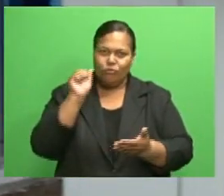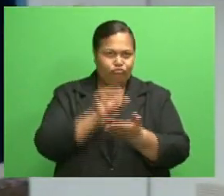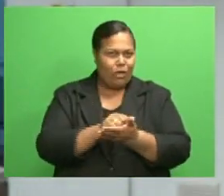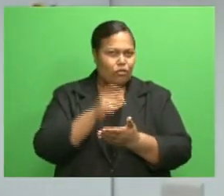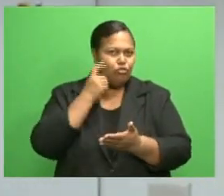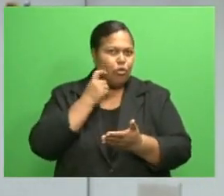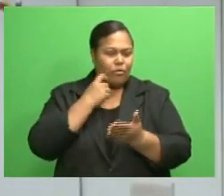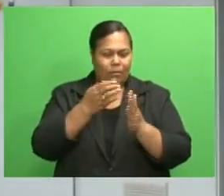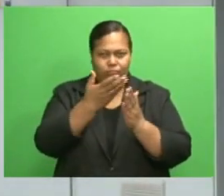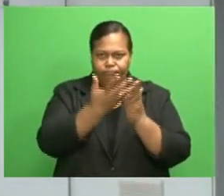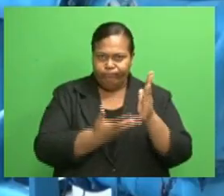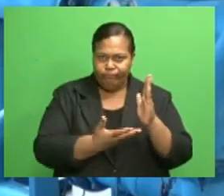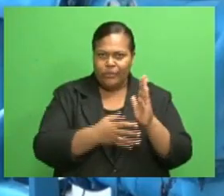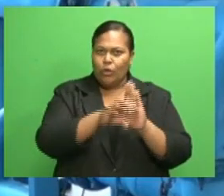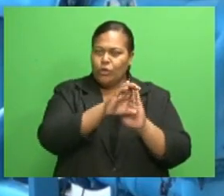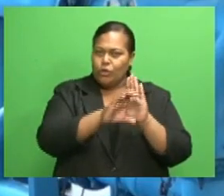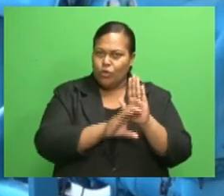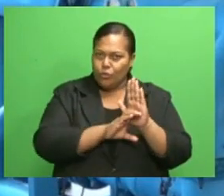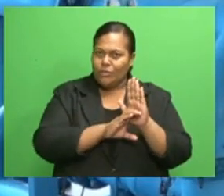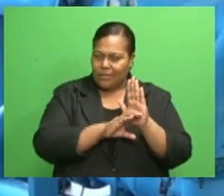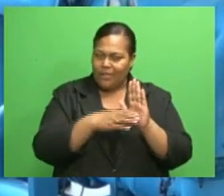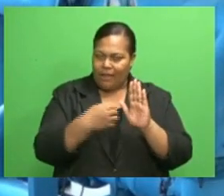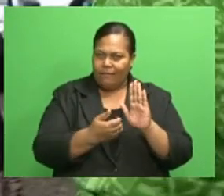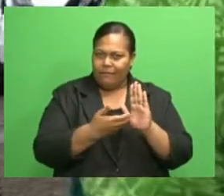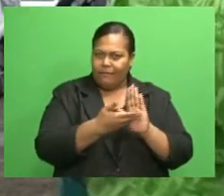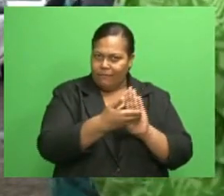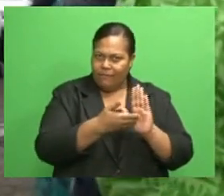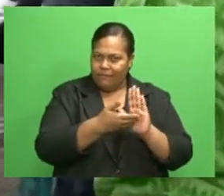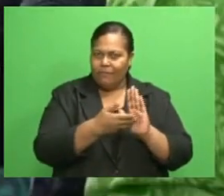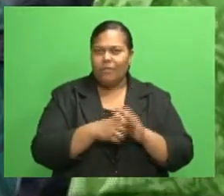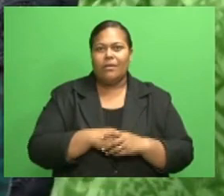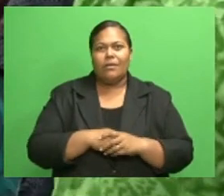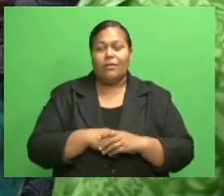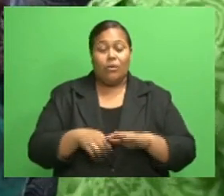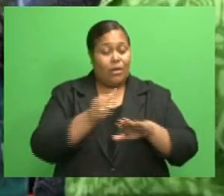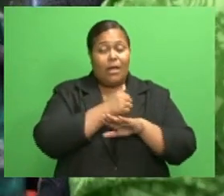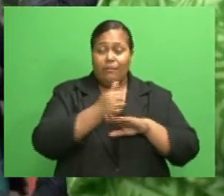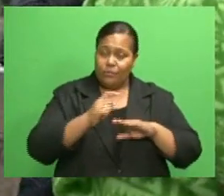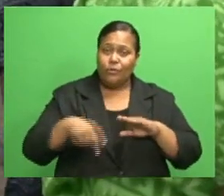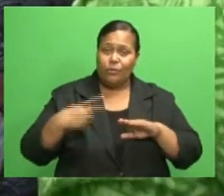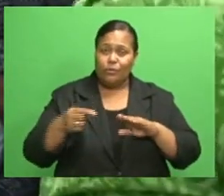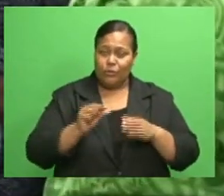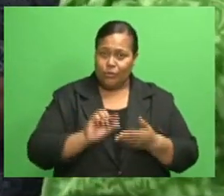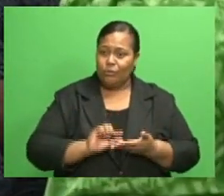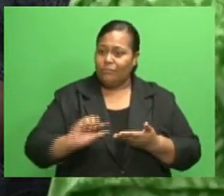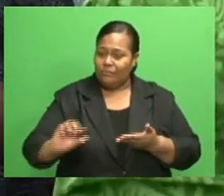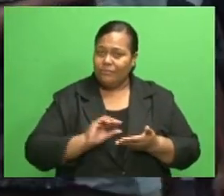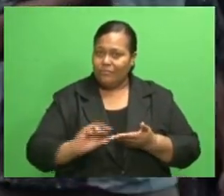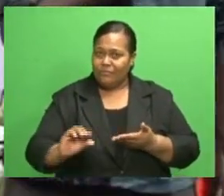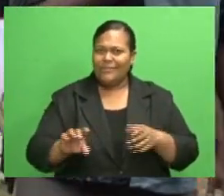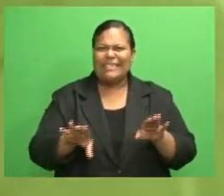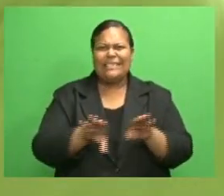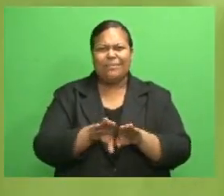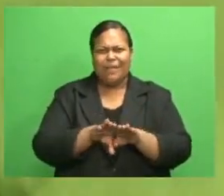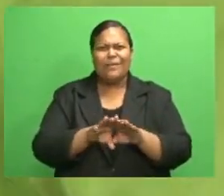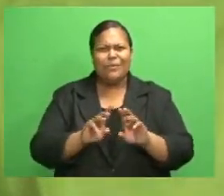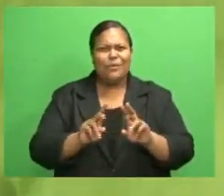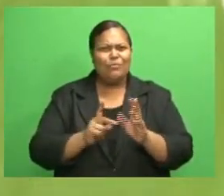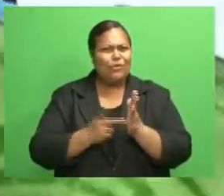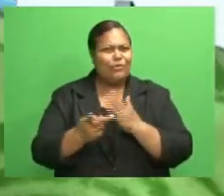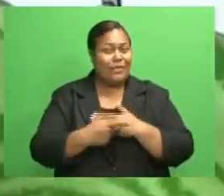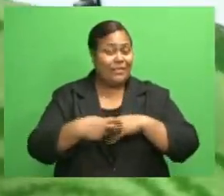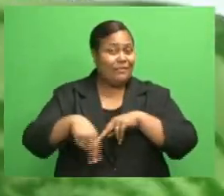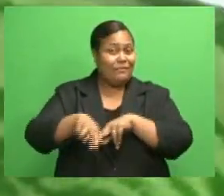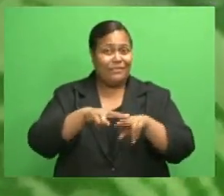2013 Constitution, meaning the government will continue to invest in similar projects around Fiji. Apart from the